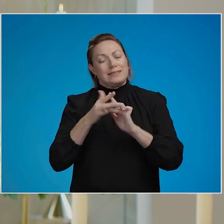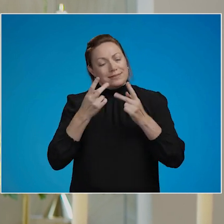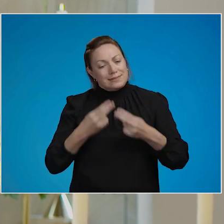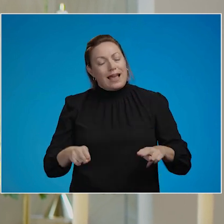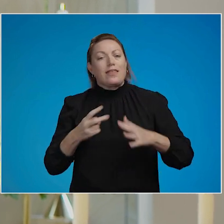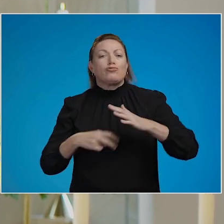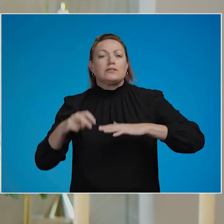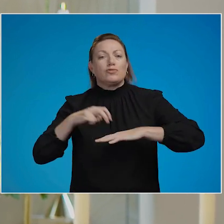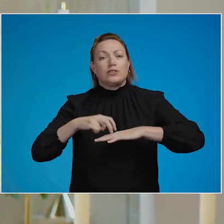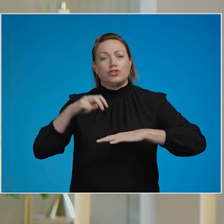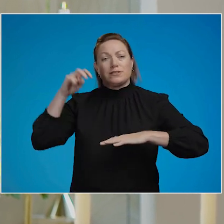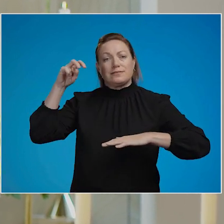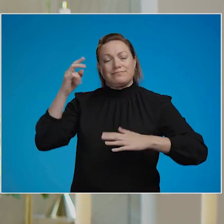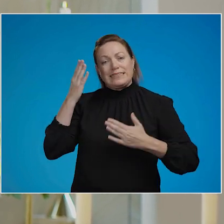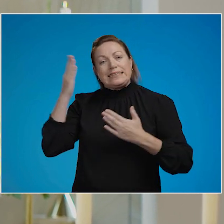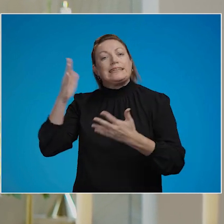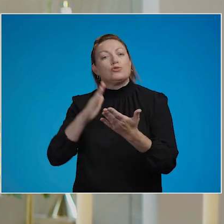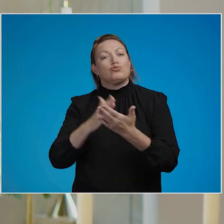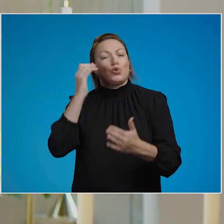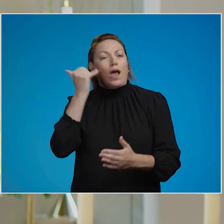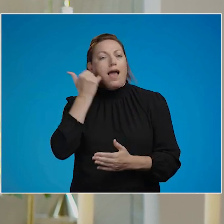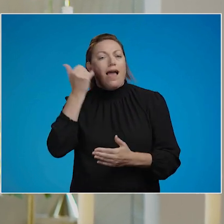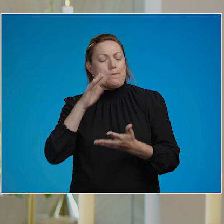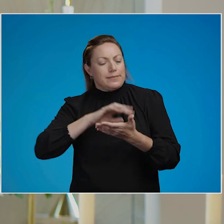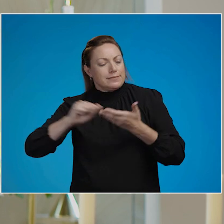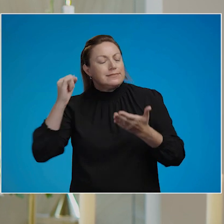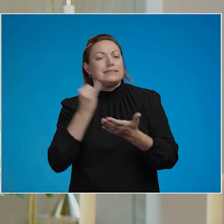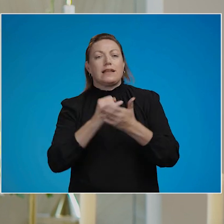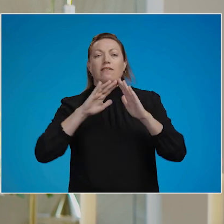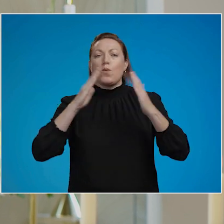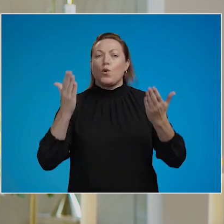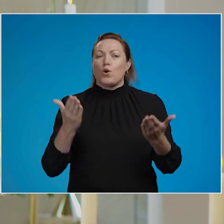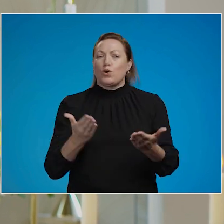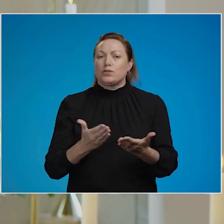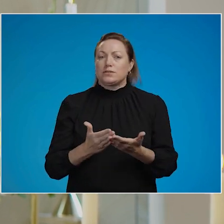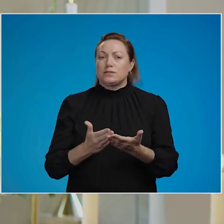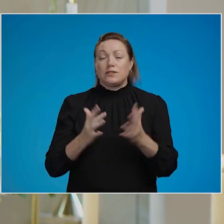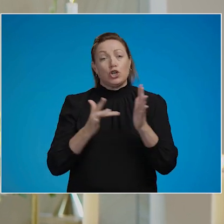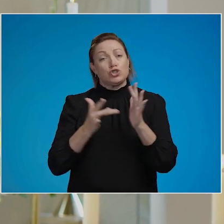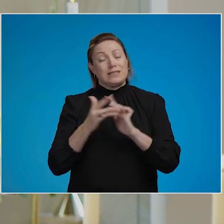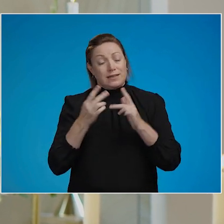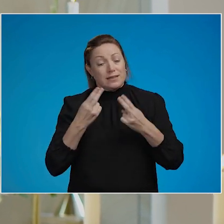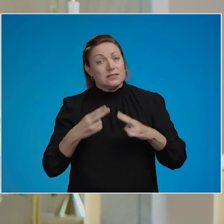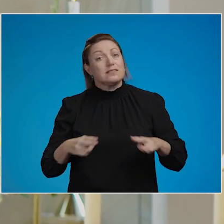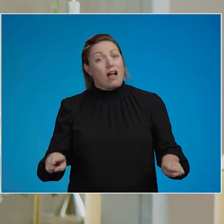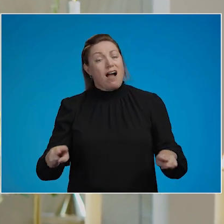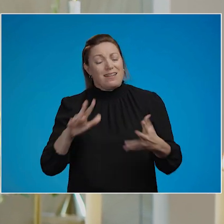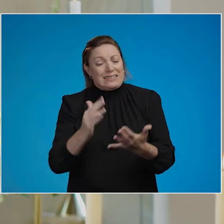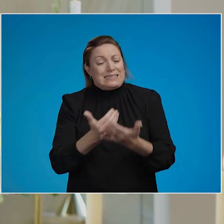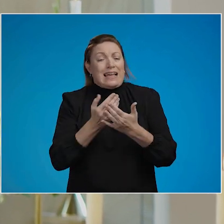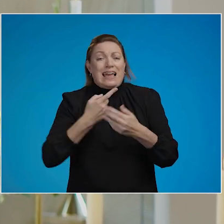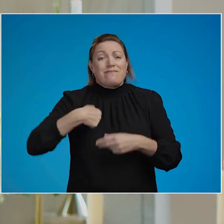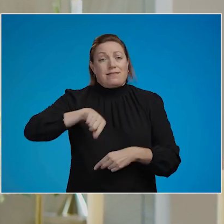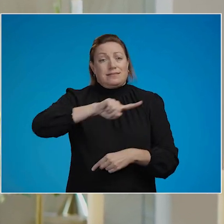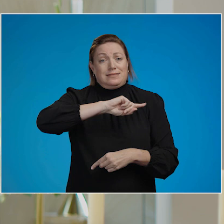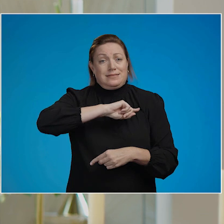been sacrificed. For he is the true Lamb who has taken away the sins of the world. By dying he has destroyed our death,